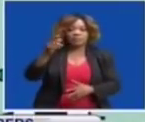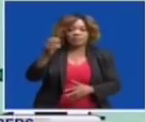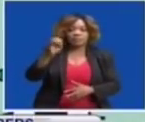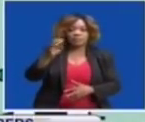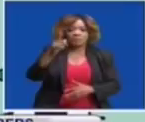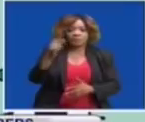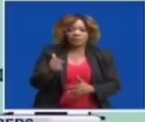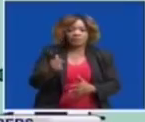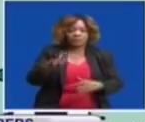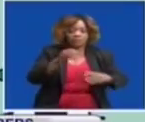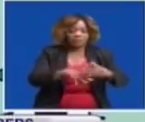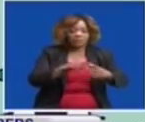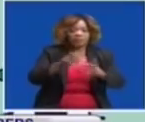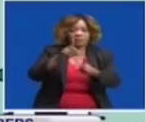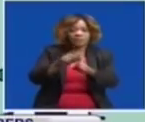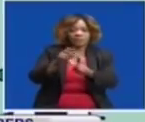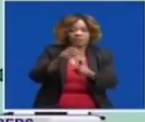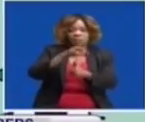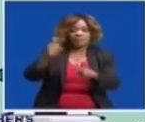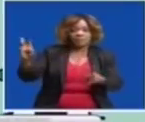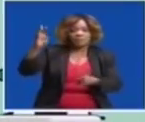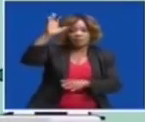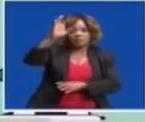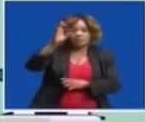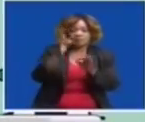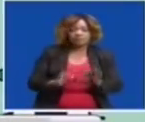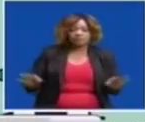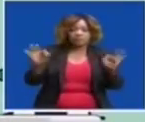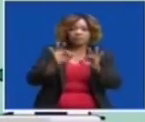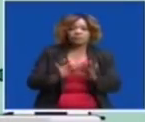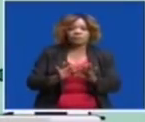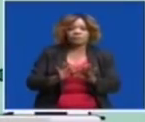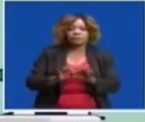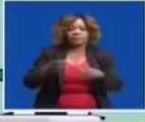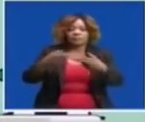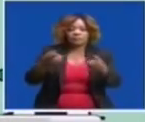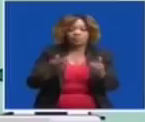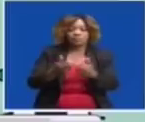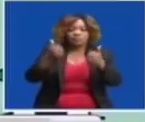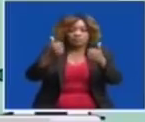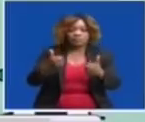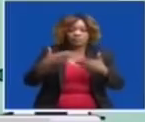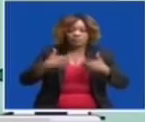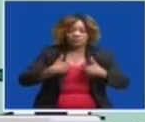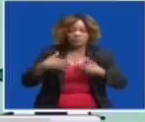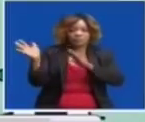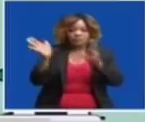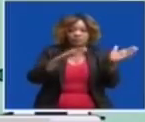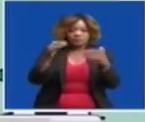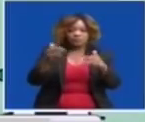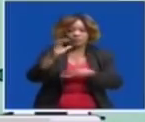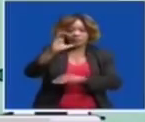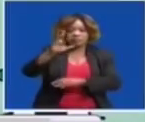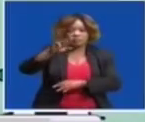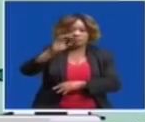attraction of investments in the rice industry in Western Province is important because of the region's favorable climatic conditions for the